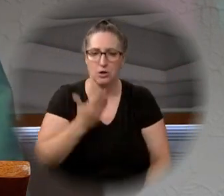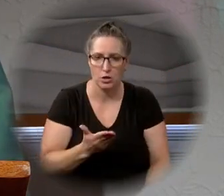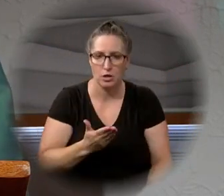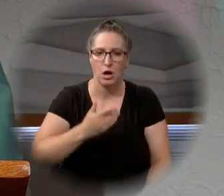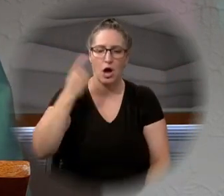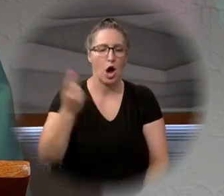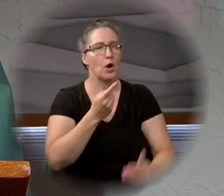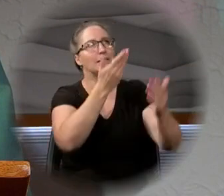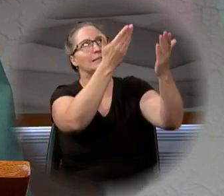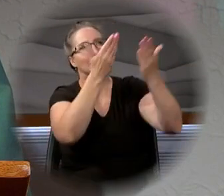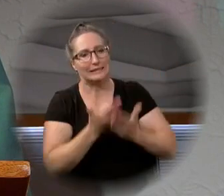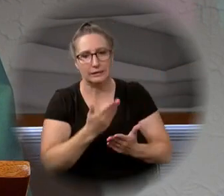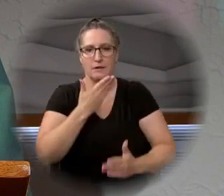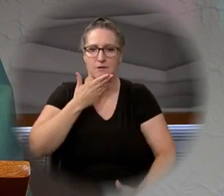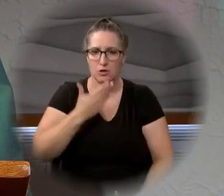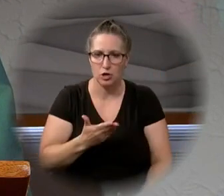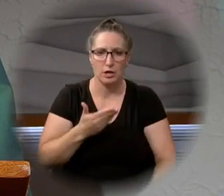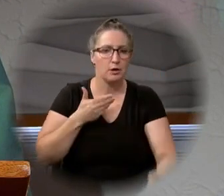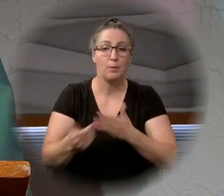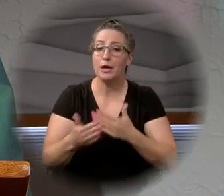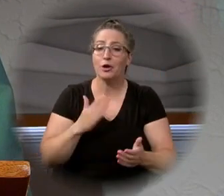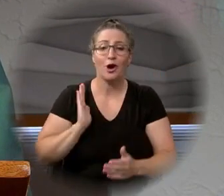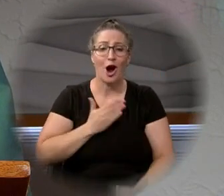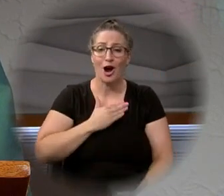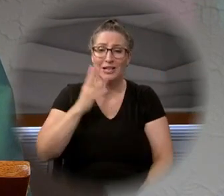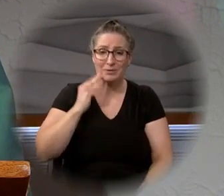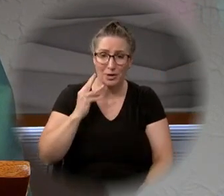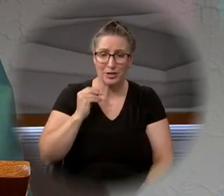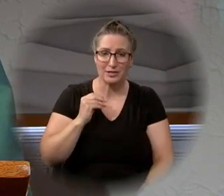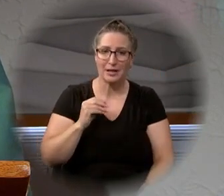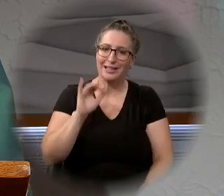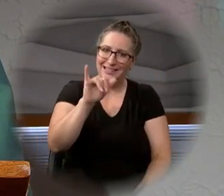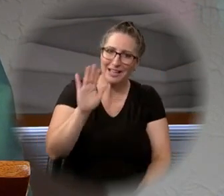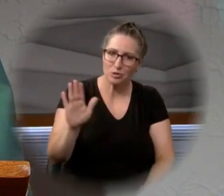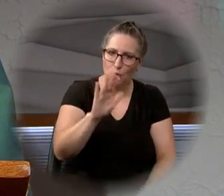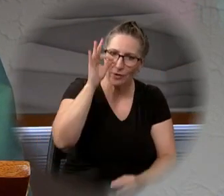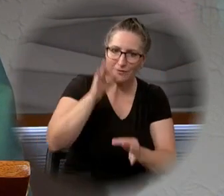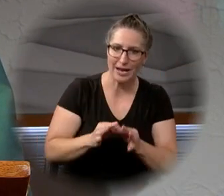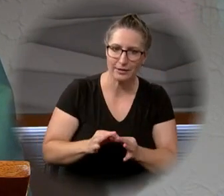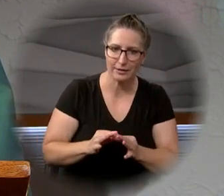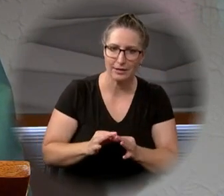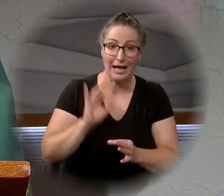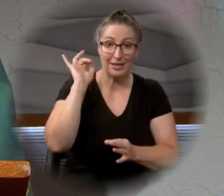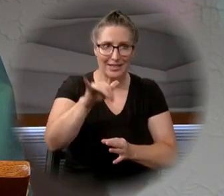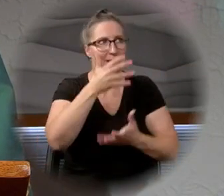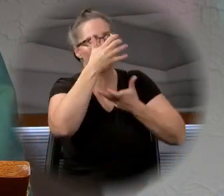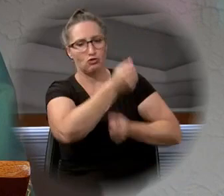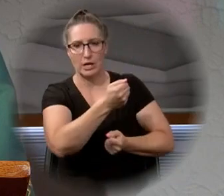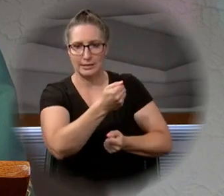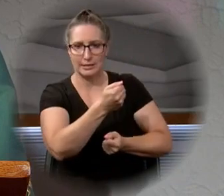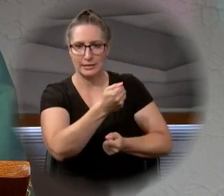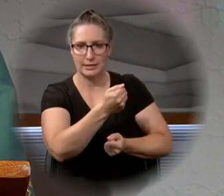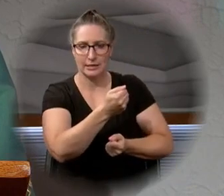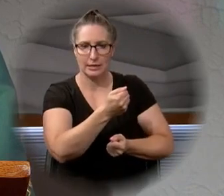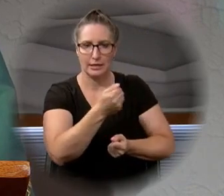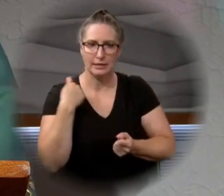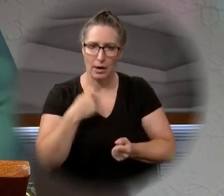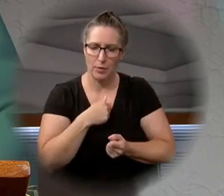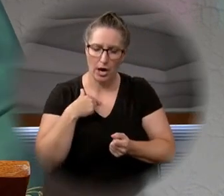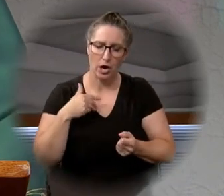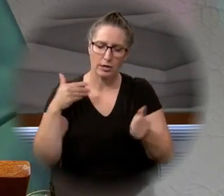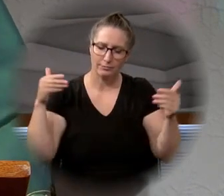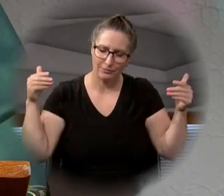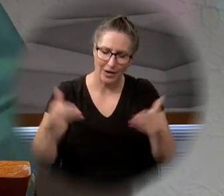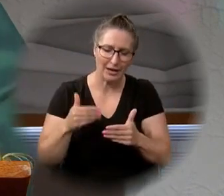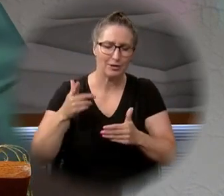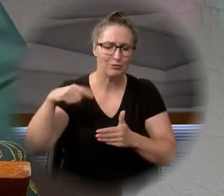always bring good out of whatever it is we experience. That's faith. That's the kind of trust that we're invited to grow into.